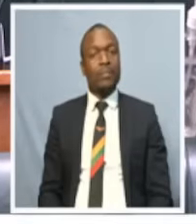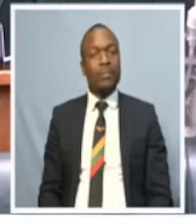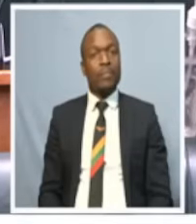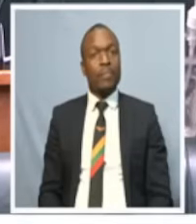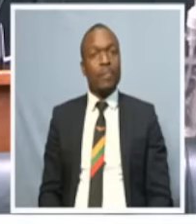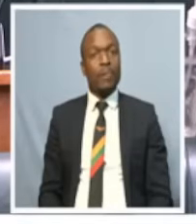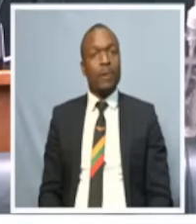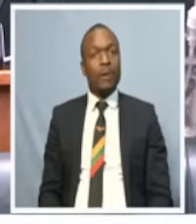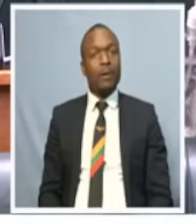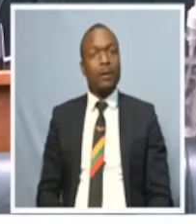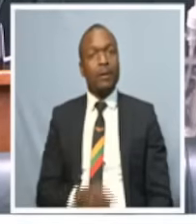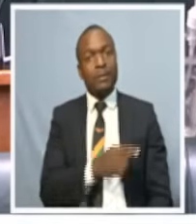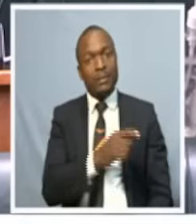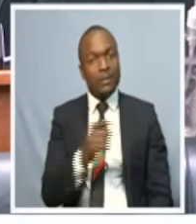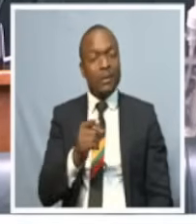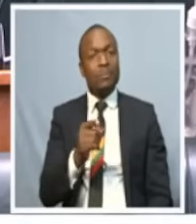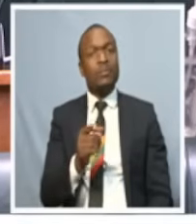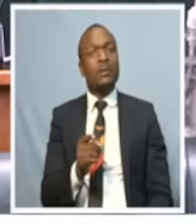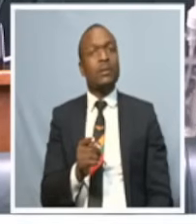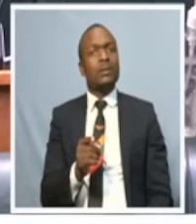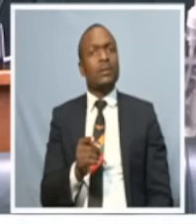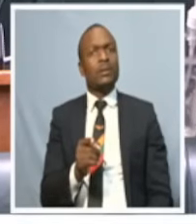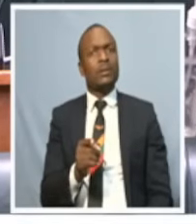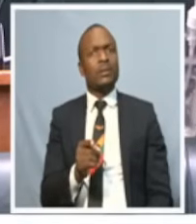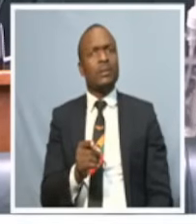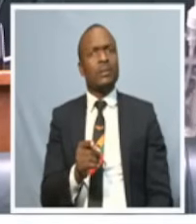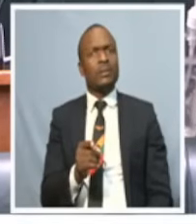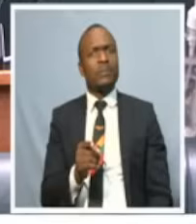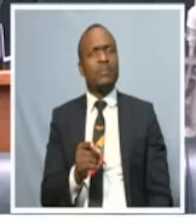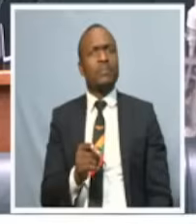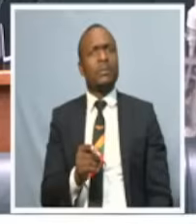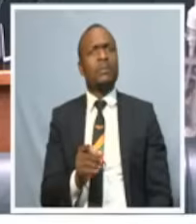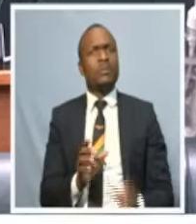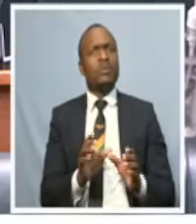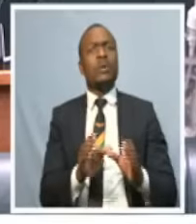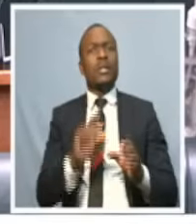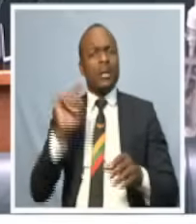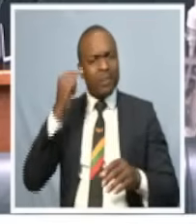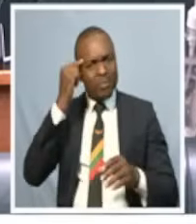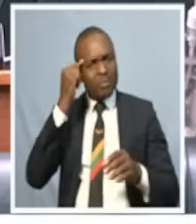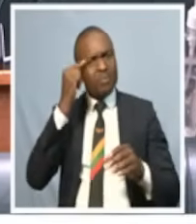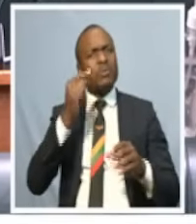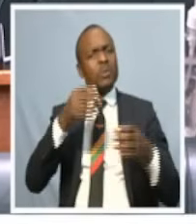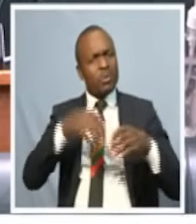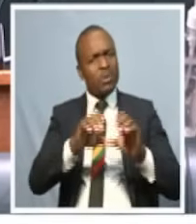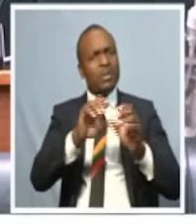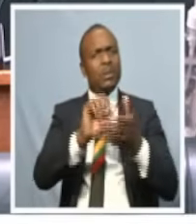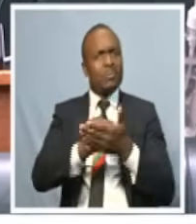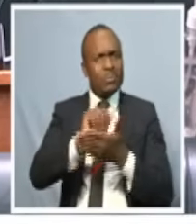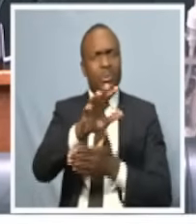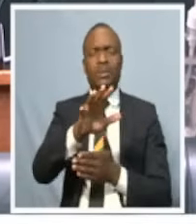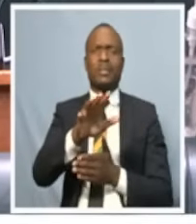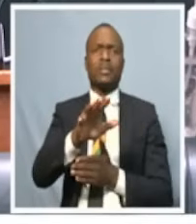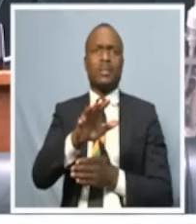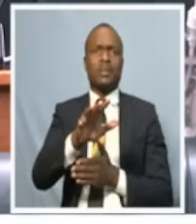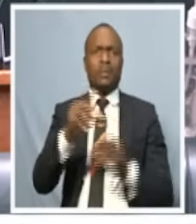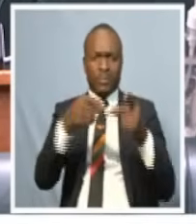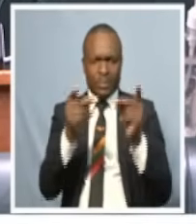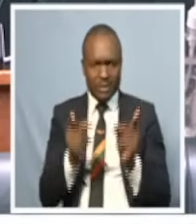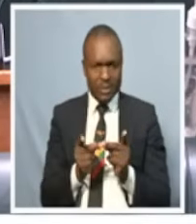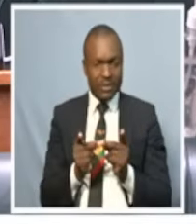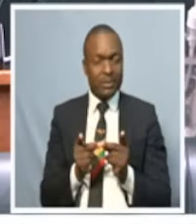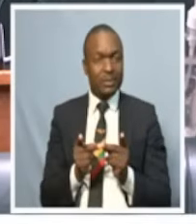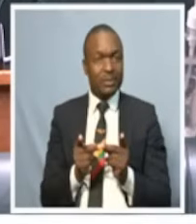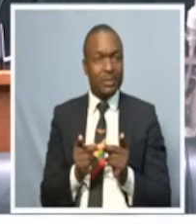continuously advertising positions. I'm aware. Yes. Madam